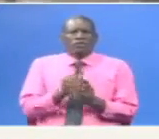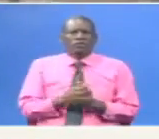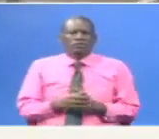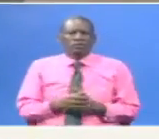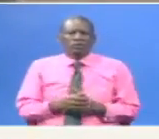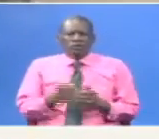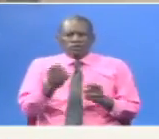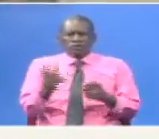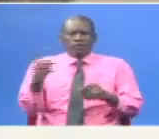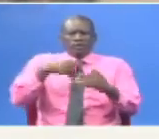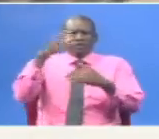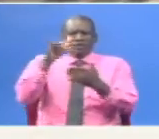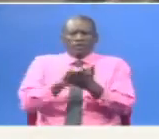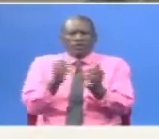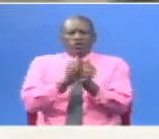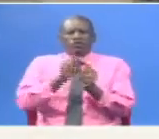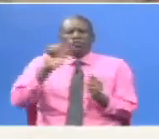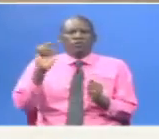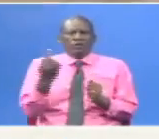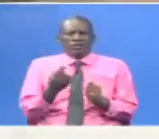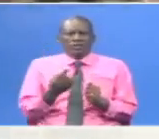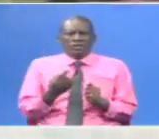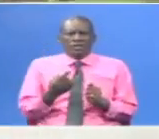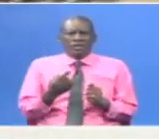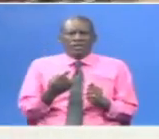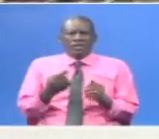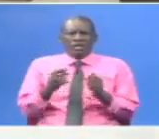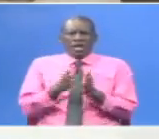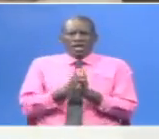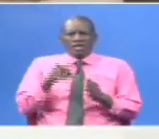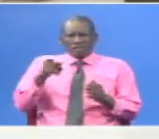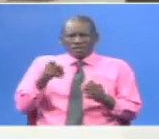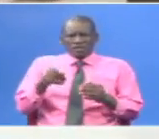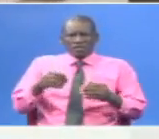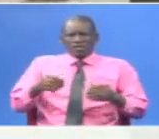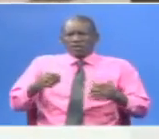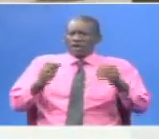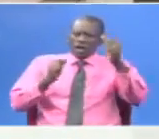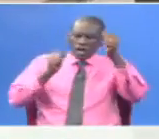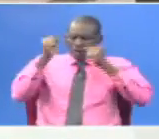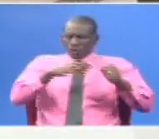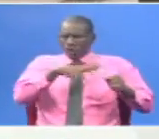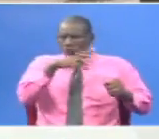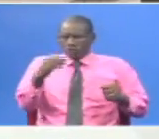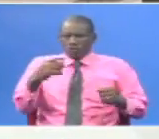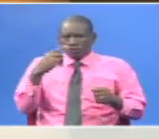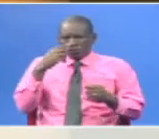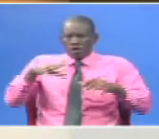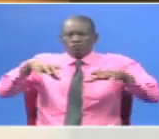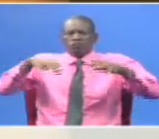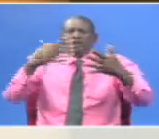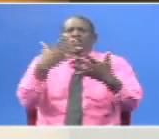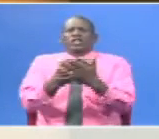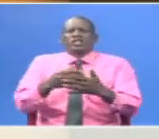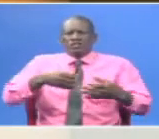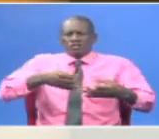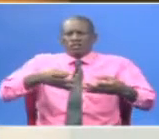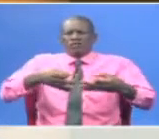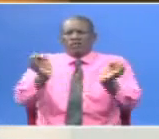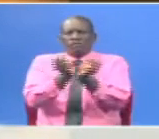A few days later, on October 1st, armed men drove to her family home in Fort Portal and took her relatives away. My brother